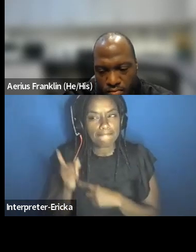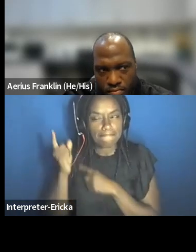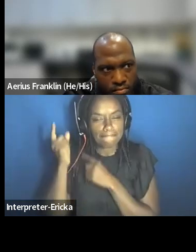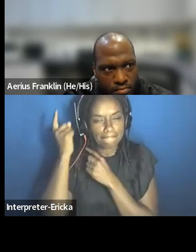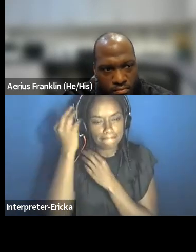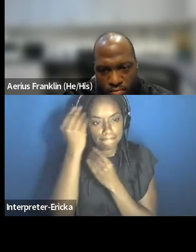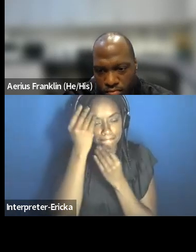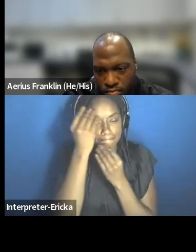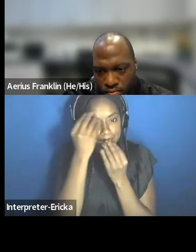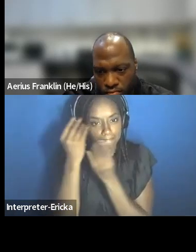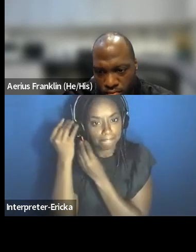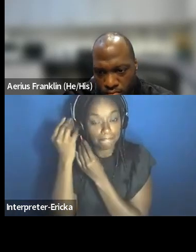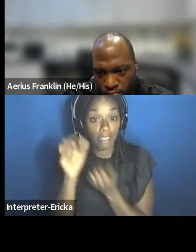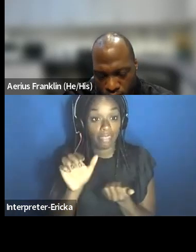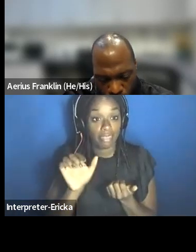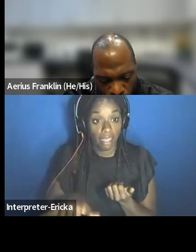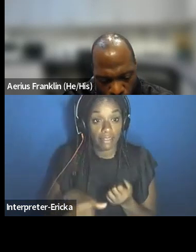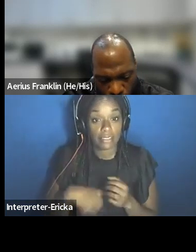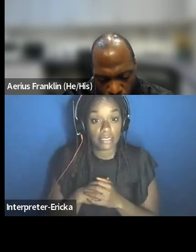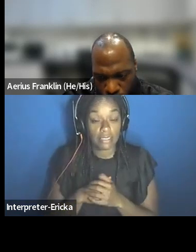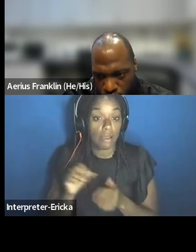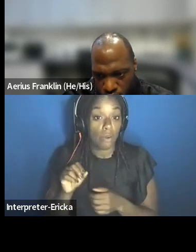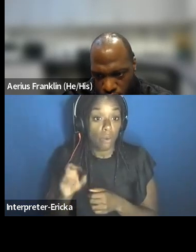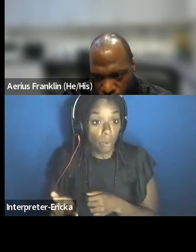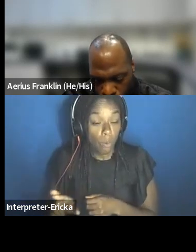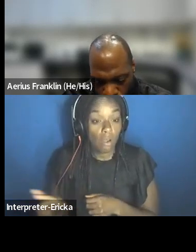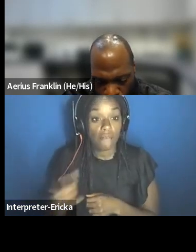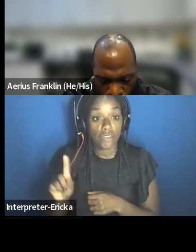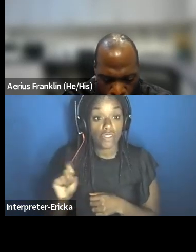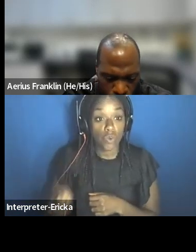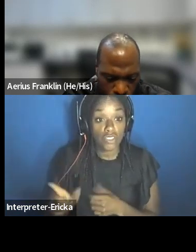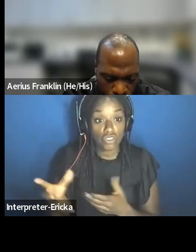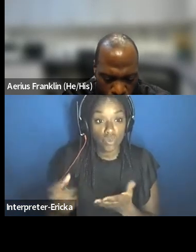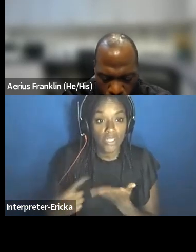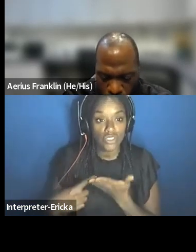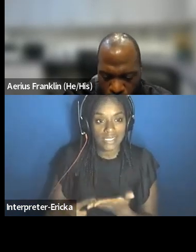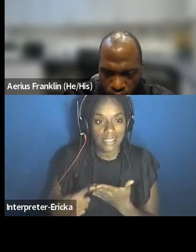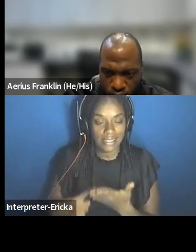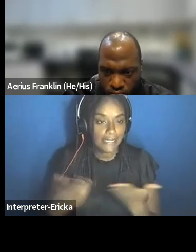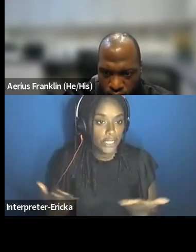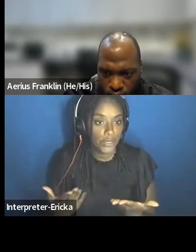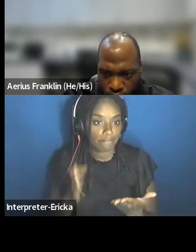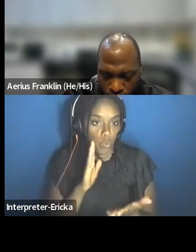that. And then, or questions that you think you want to cover while we're in the session today would be great.